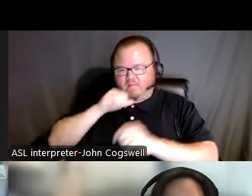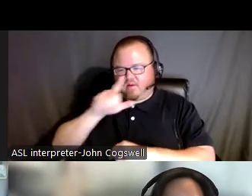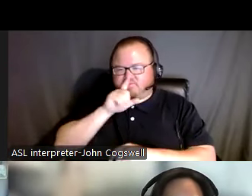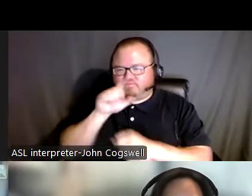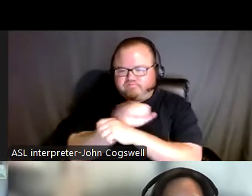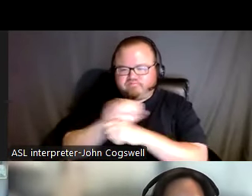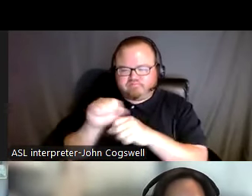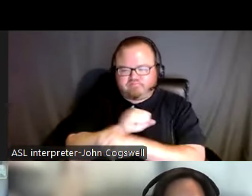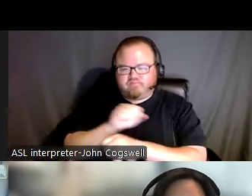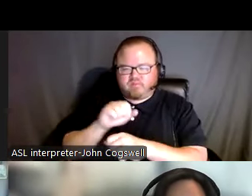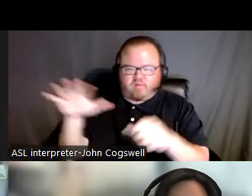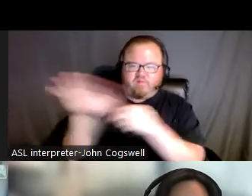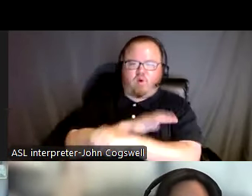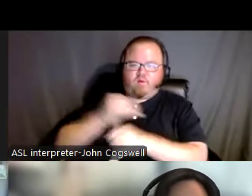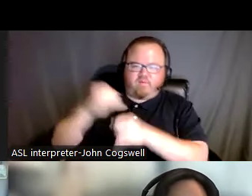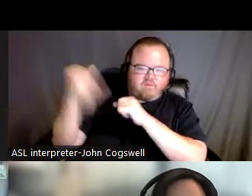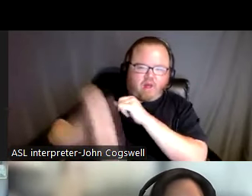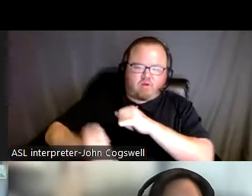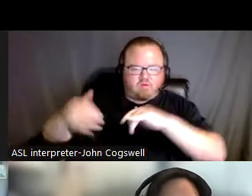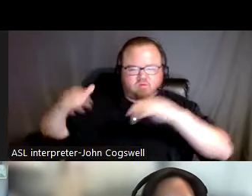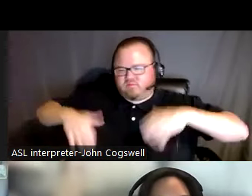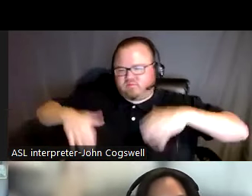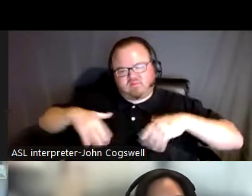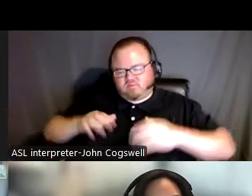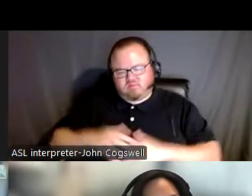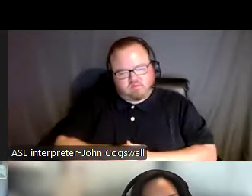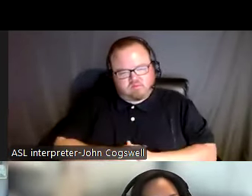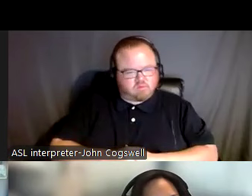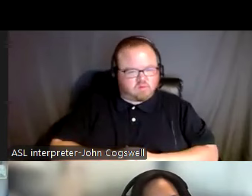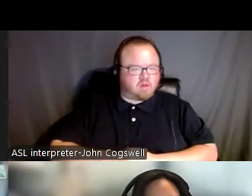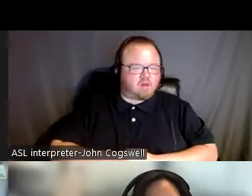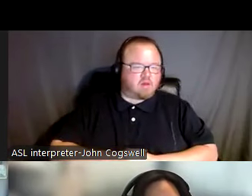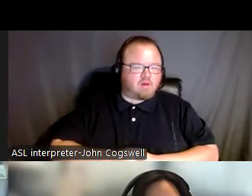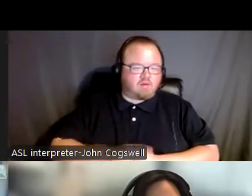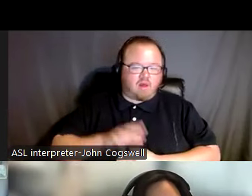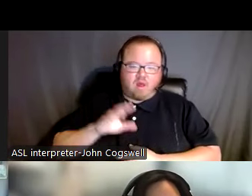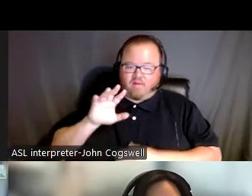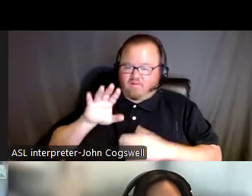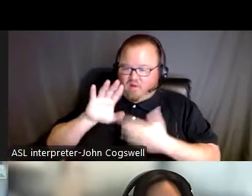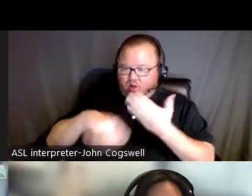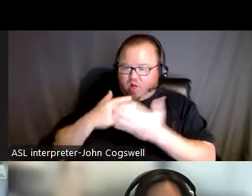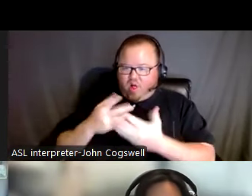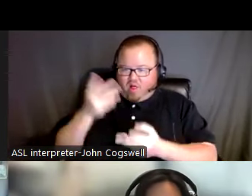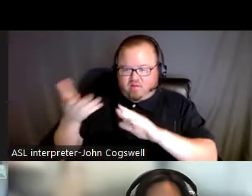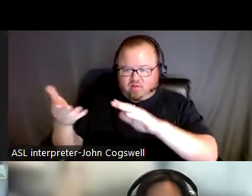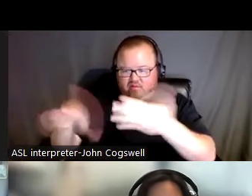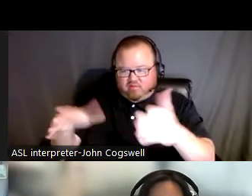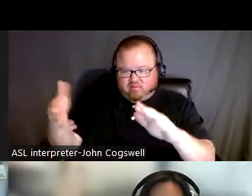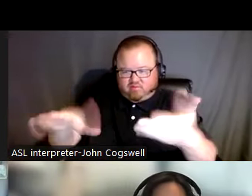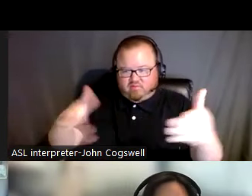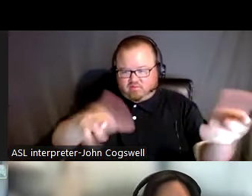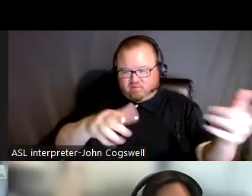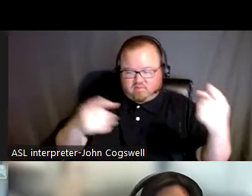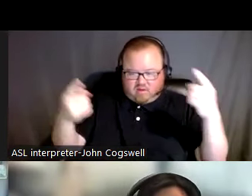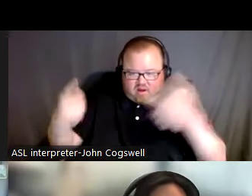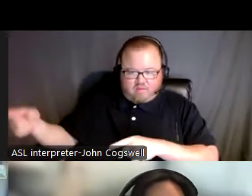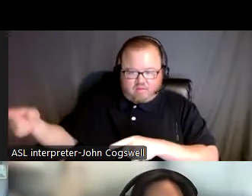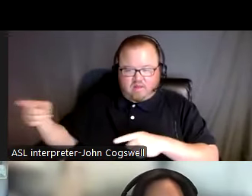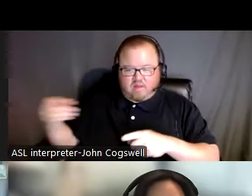not complete and final yet. But out of all of the deaths that you've seen or that it happened